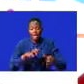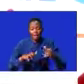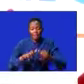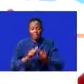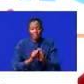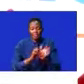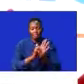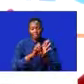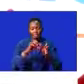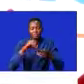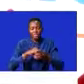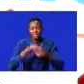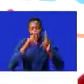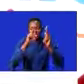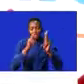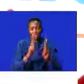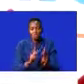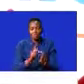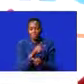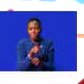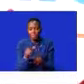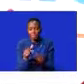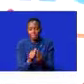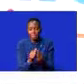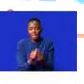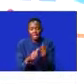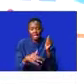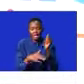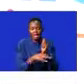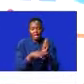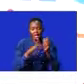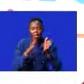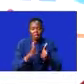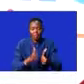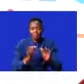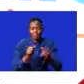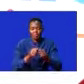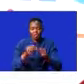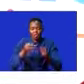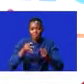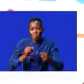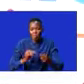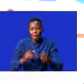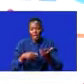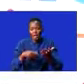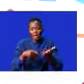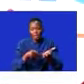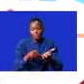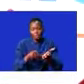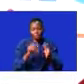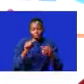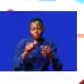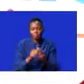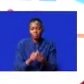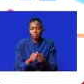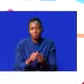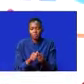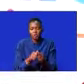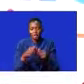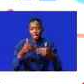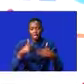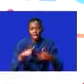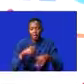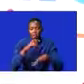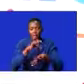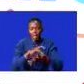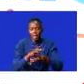Kisumu the hippo is a problem, and if we can find technology in which we could have warning systems when it comes